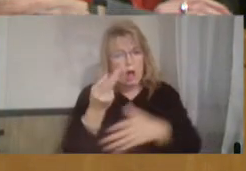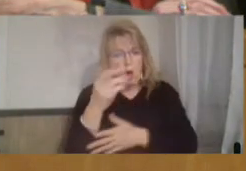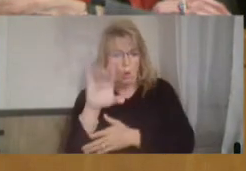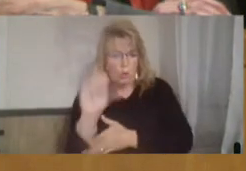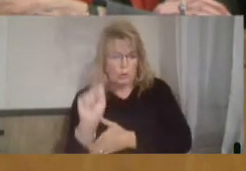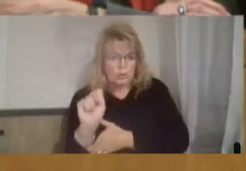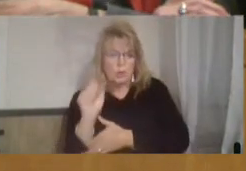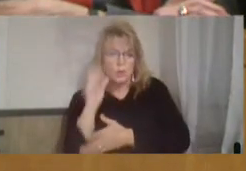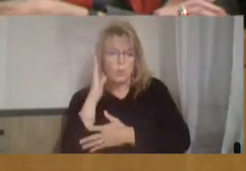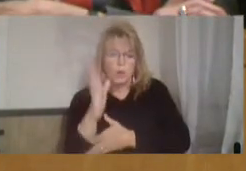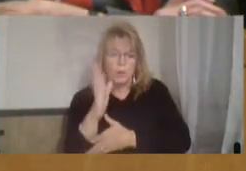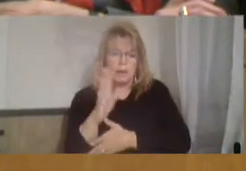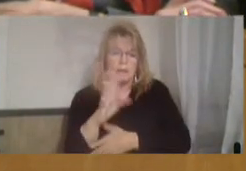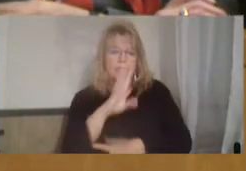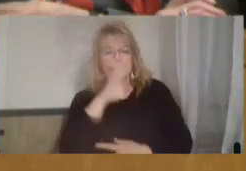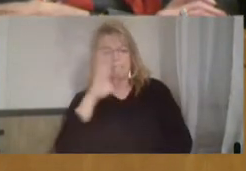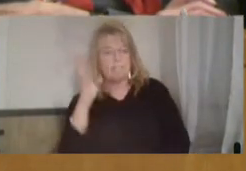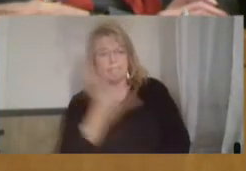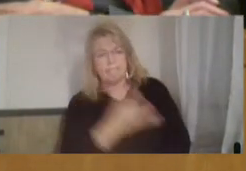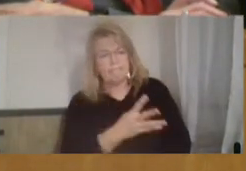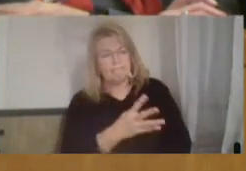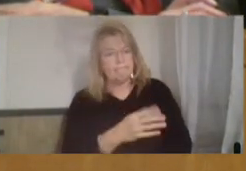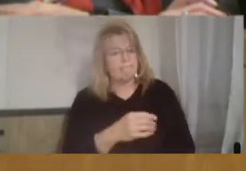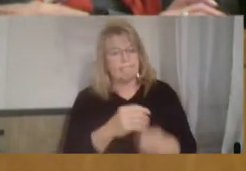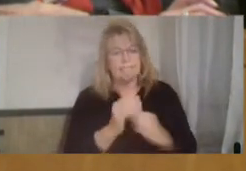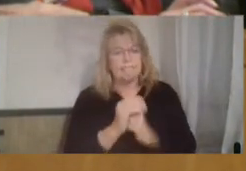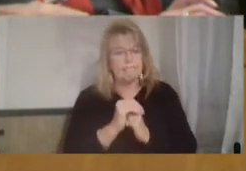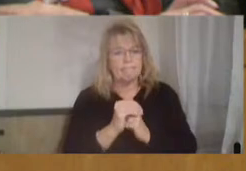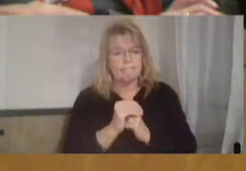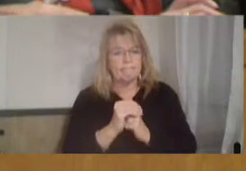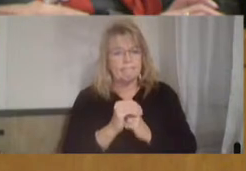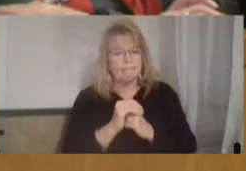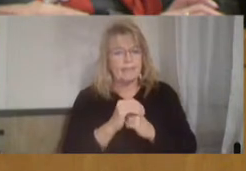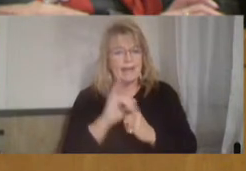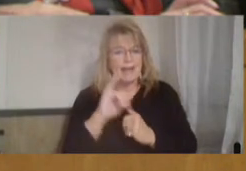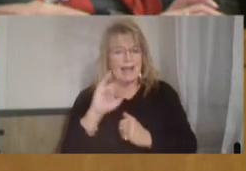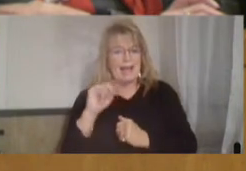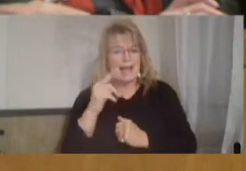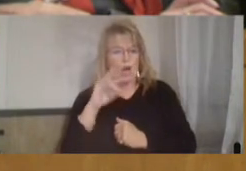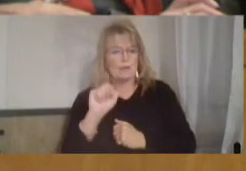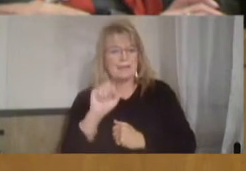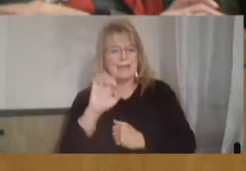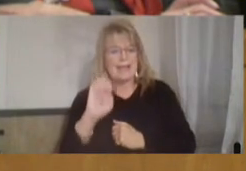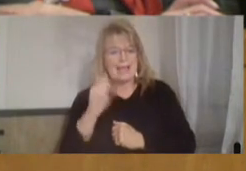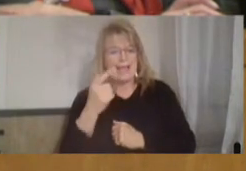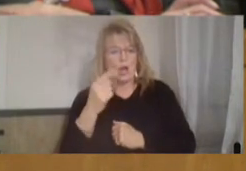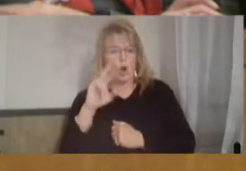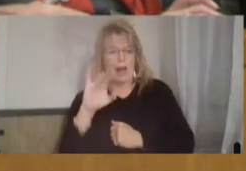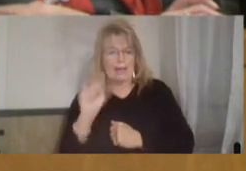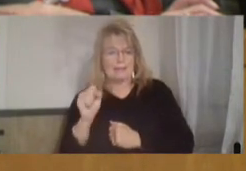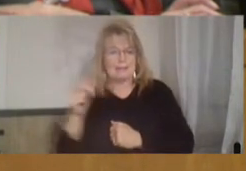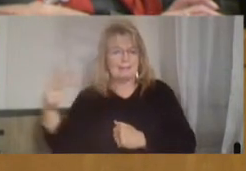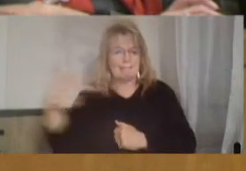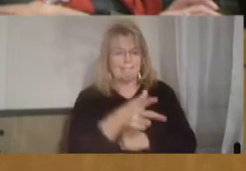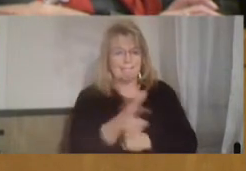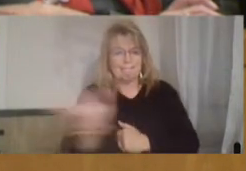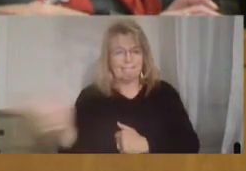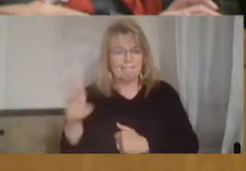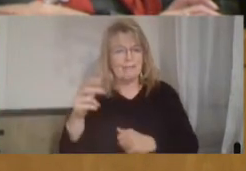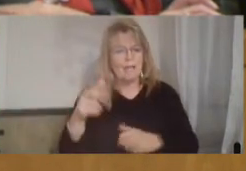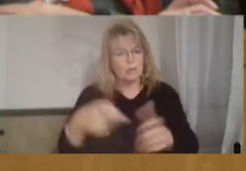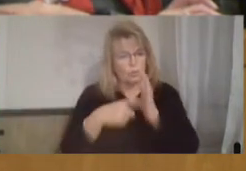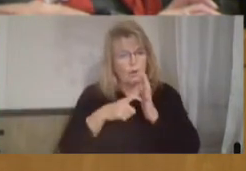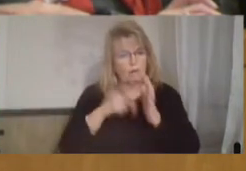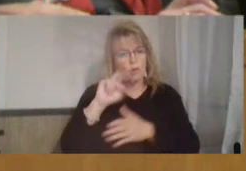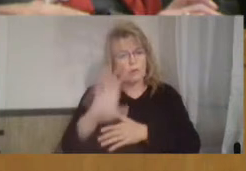be deprived of reasonable means of ingress and egress as required per North Carolina General